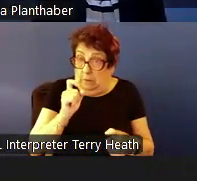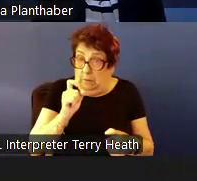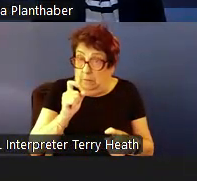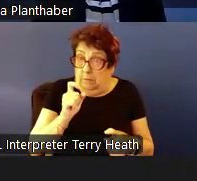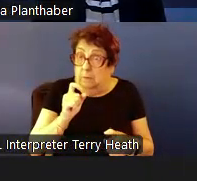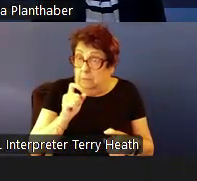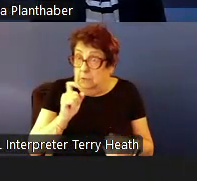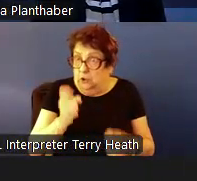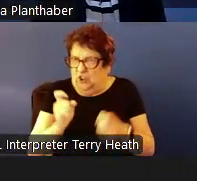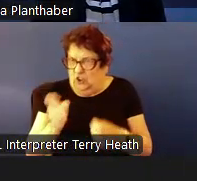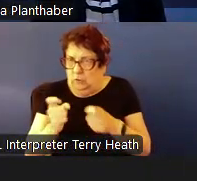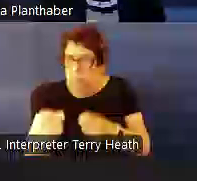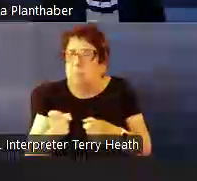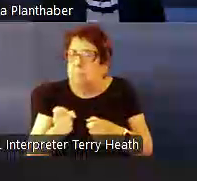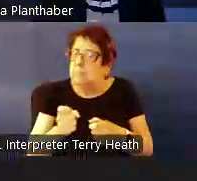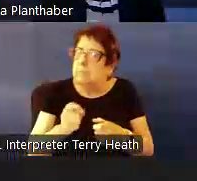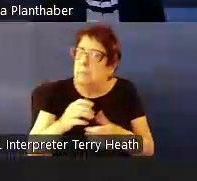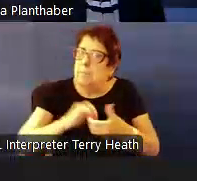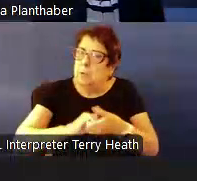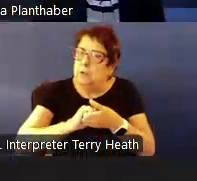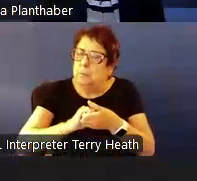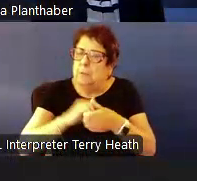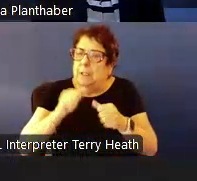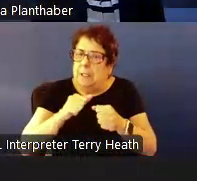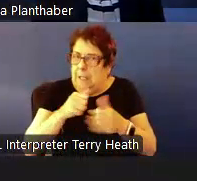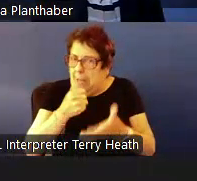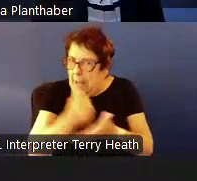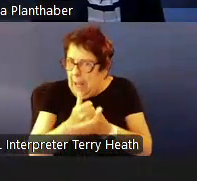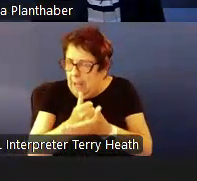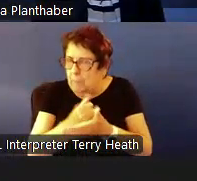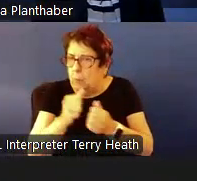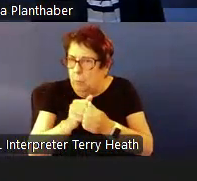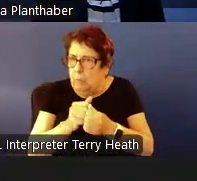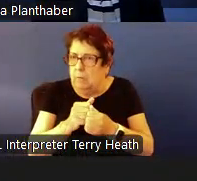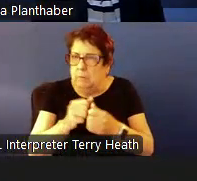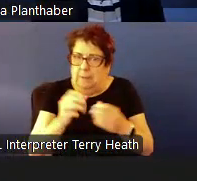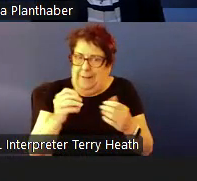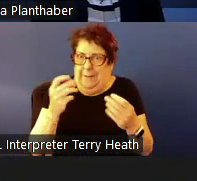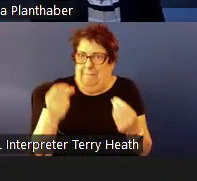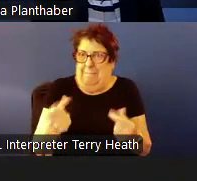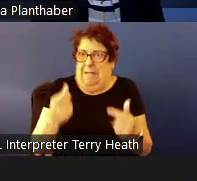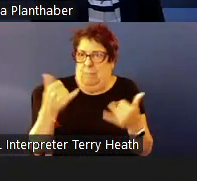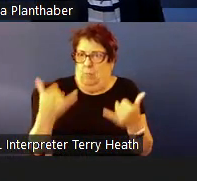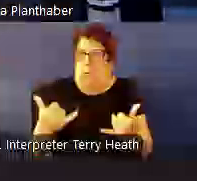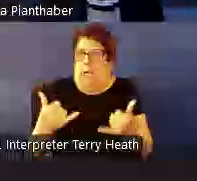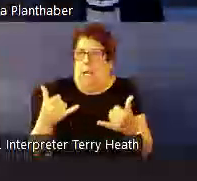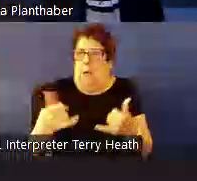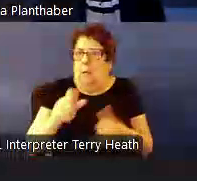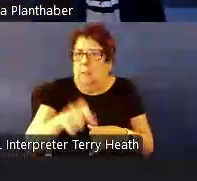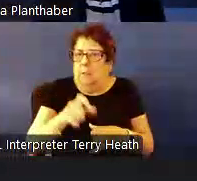needs, but can help address conditions which led to the issue in the first place, which can be the key to